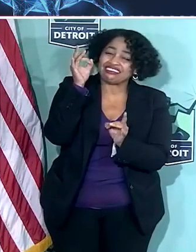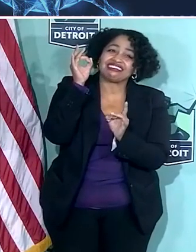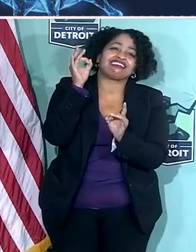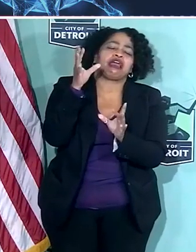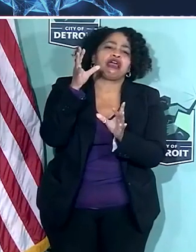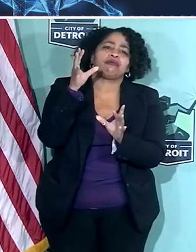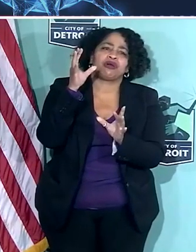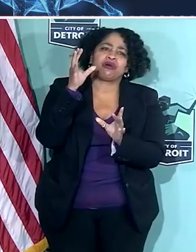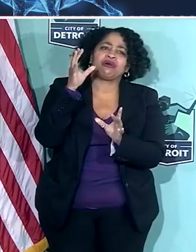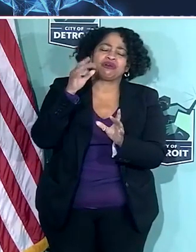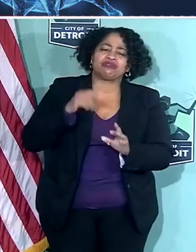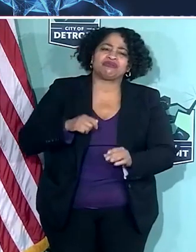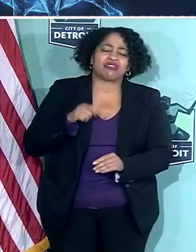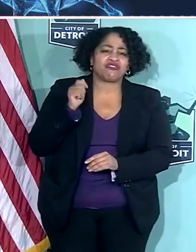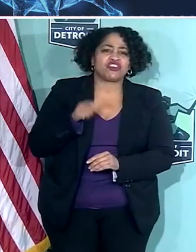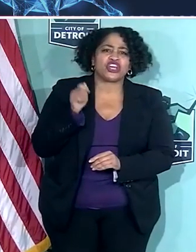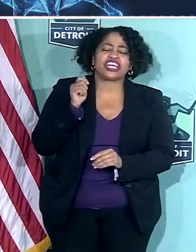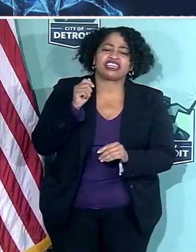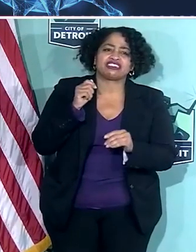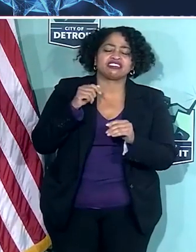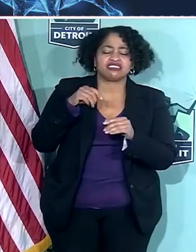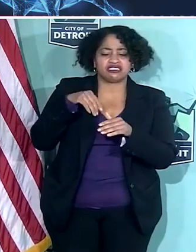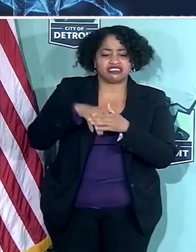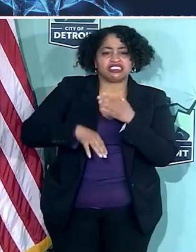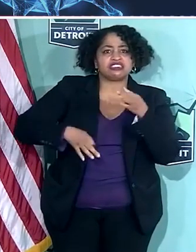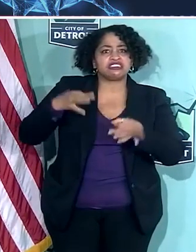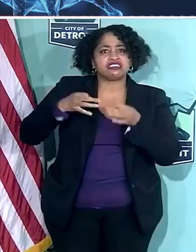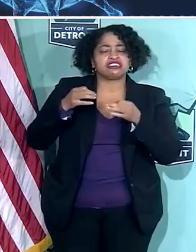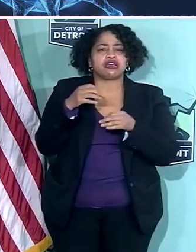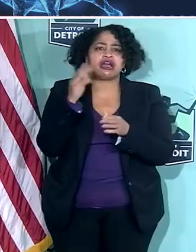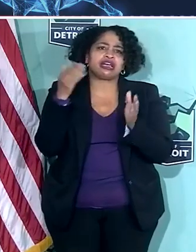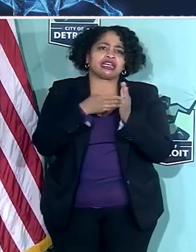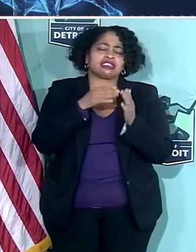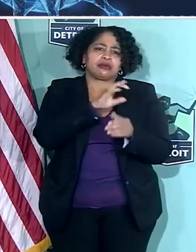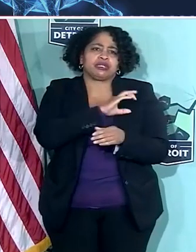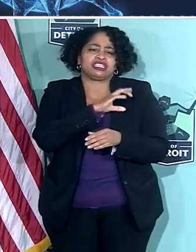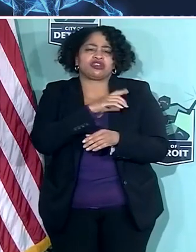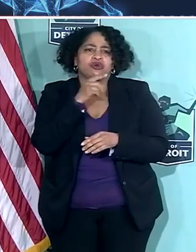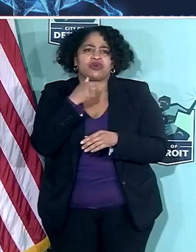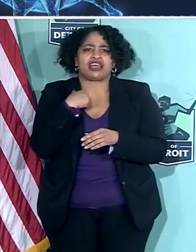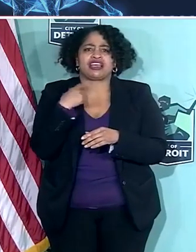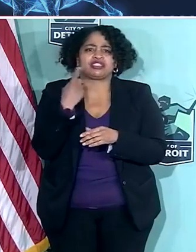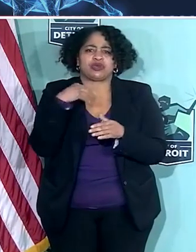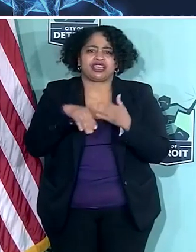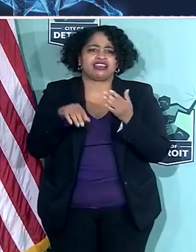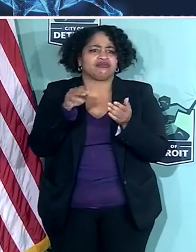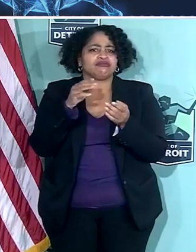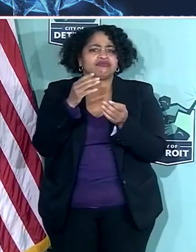verdict, about $3 million against a police officer who had somebody in custody for about 2 hours.